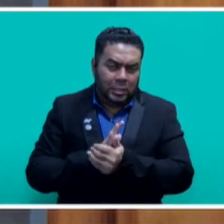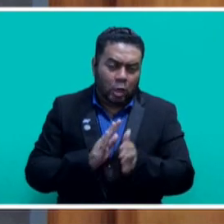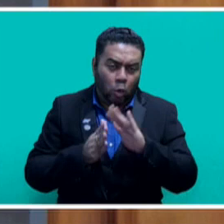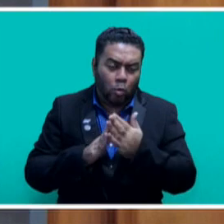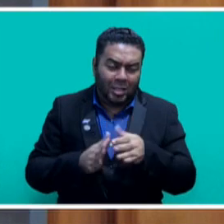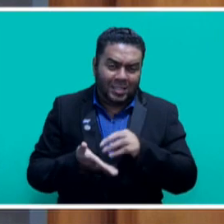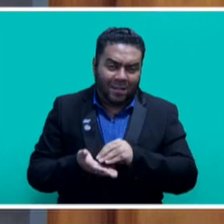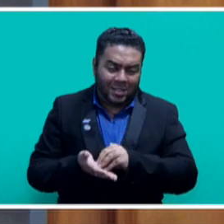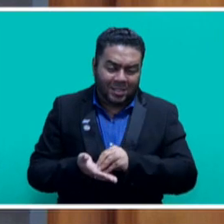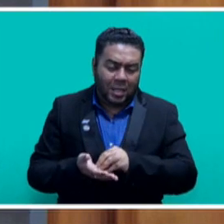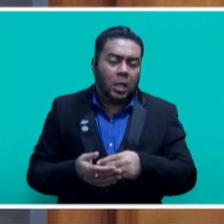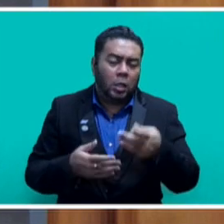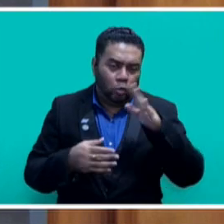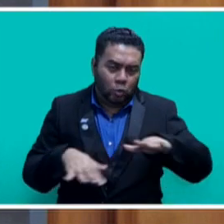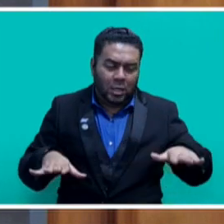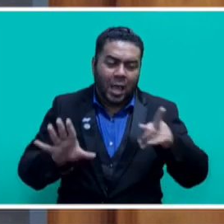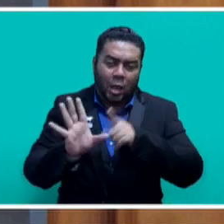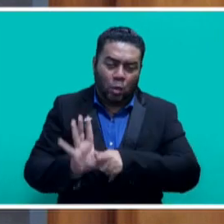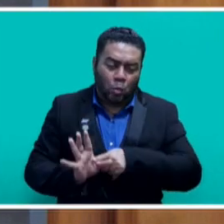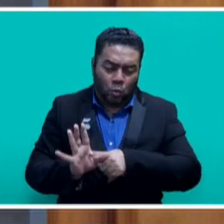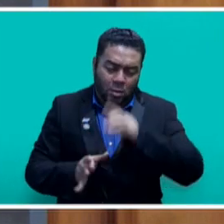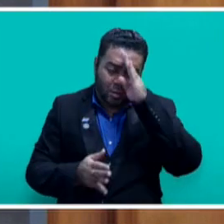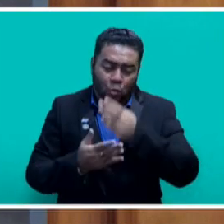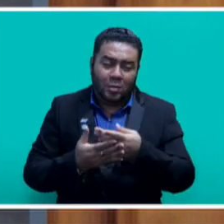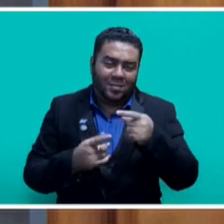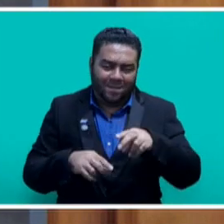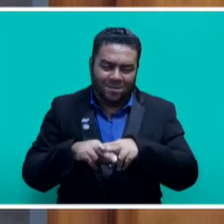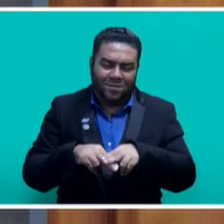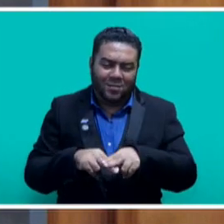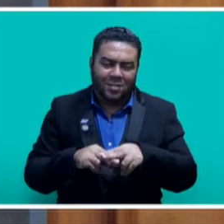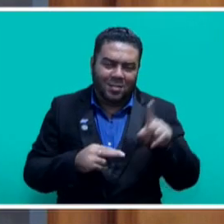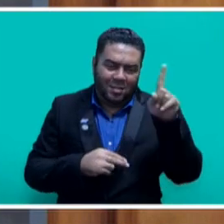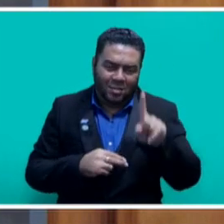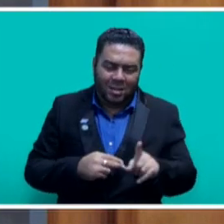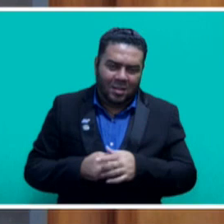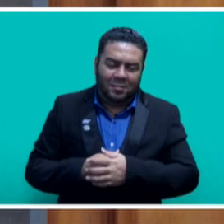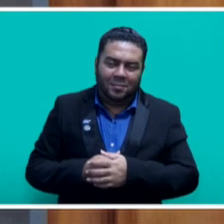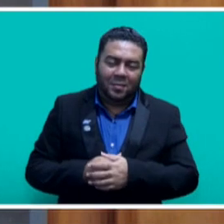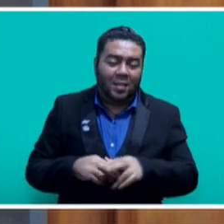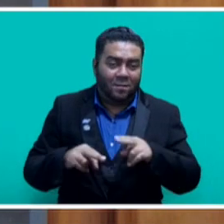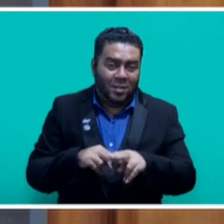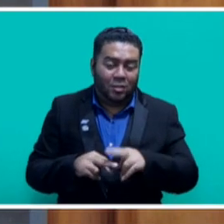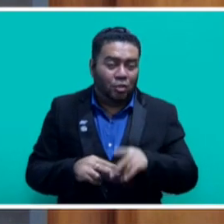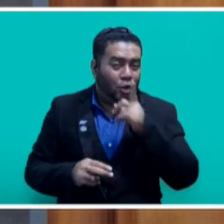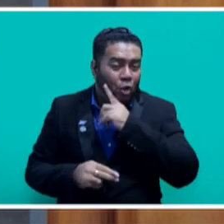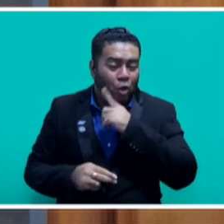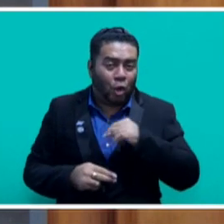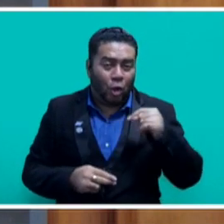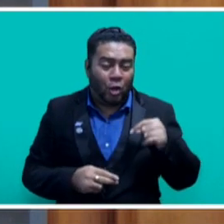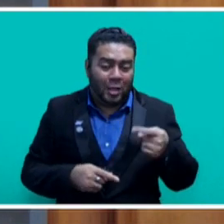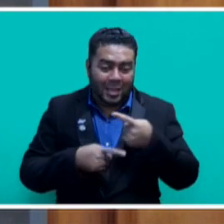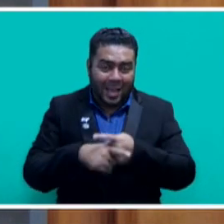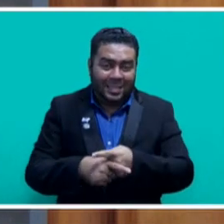students and youth of Fiji today. Similarly to Mr. Speaker, sir, the Fiji Girl Guide Association has